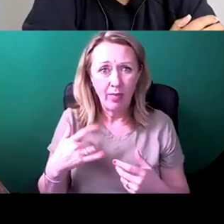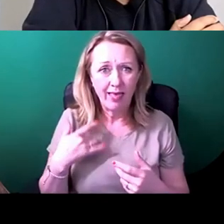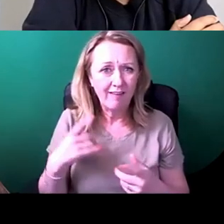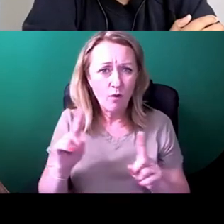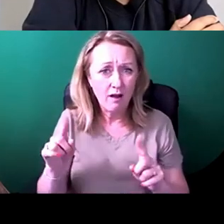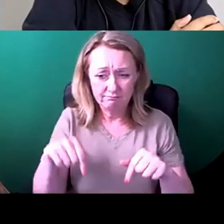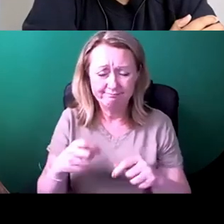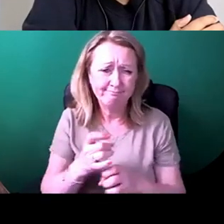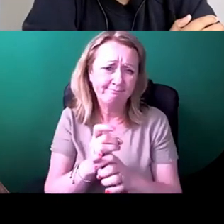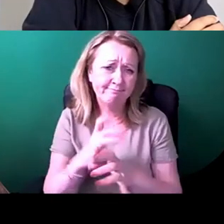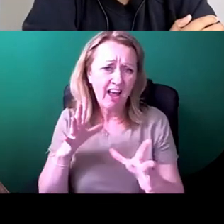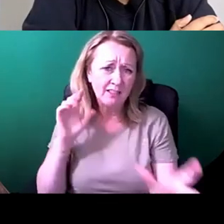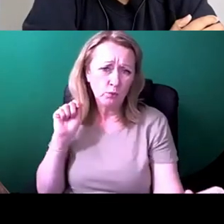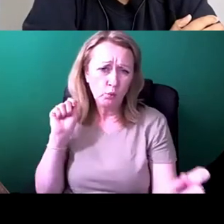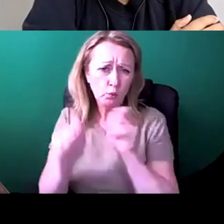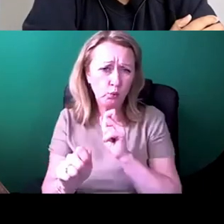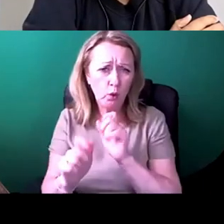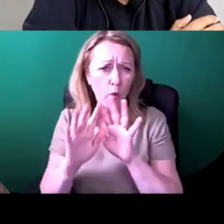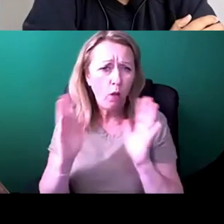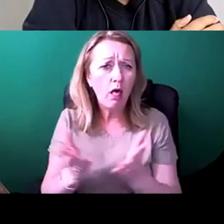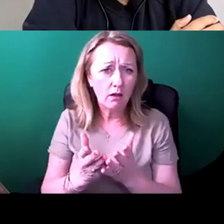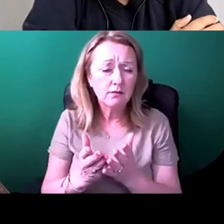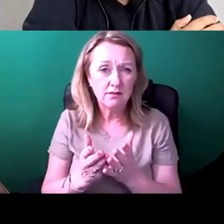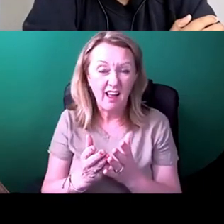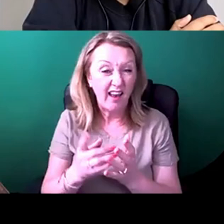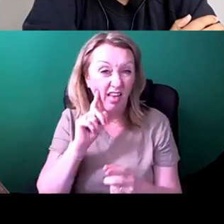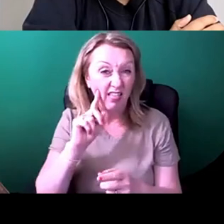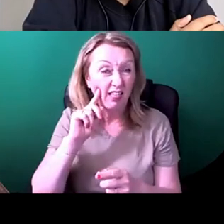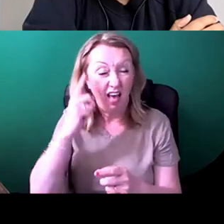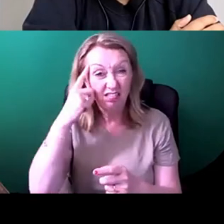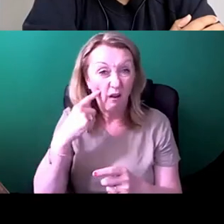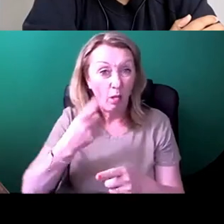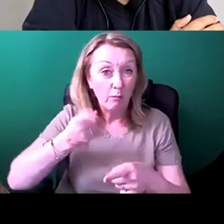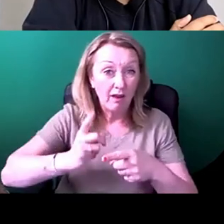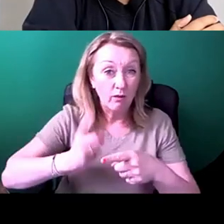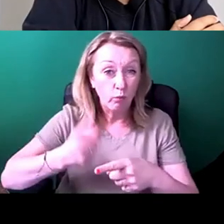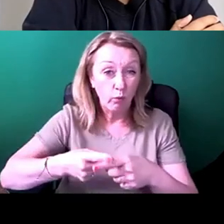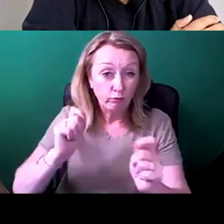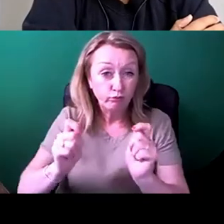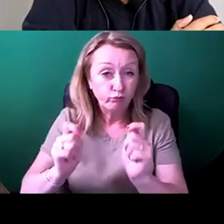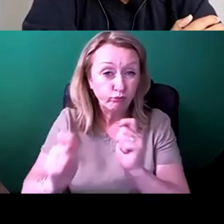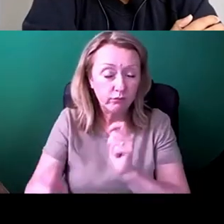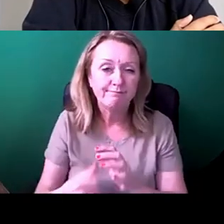that's only going to accelerate. So we need to, yeah, be reflexive and